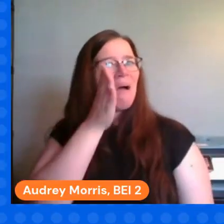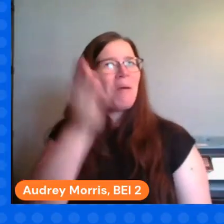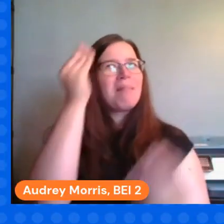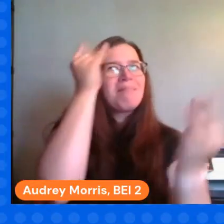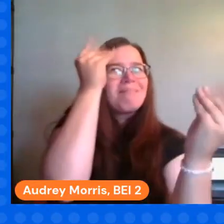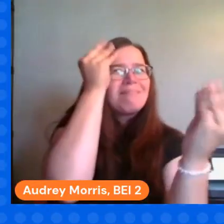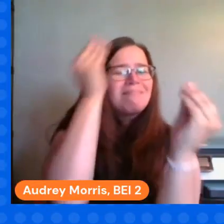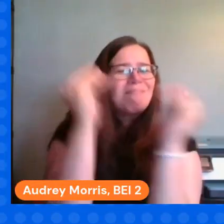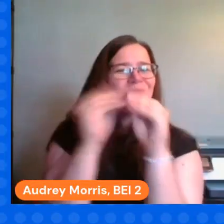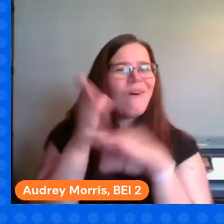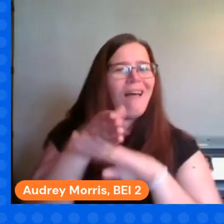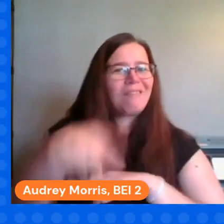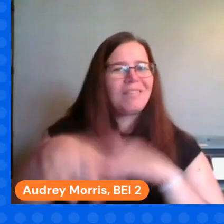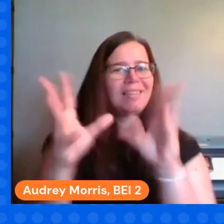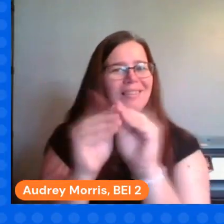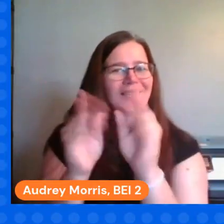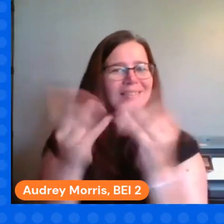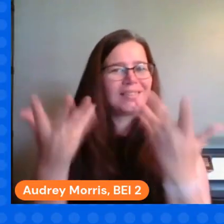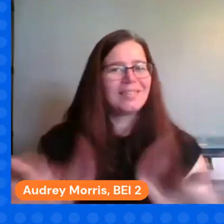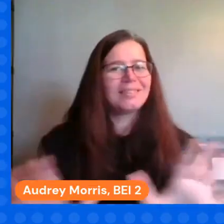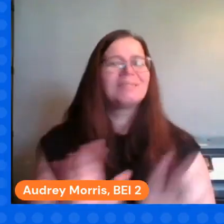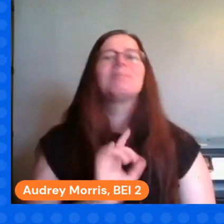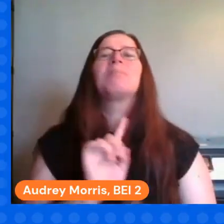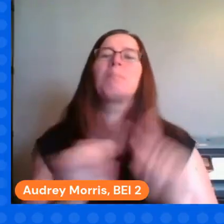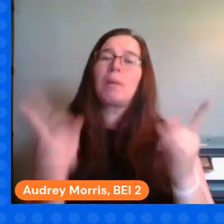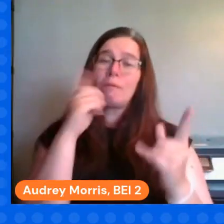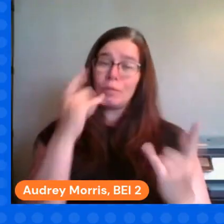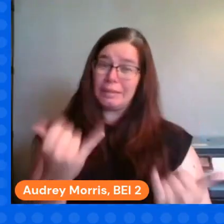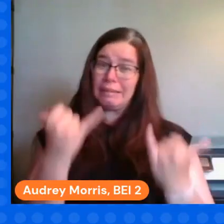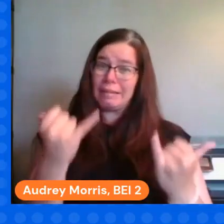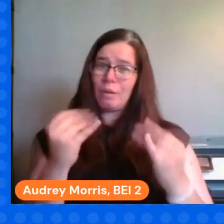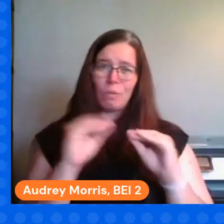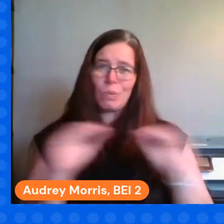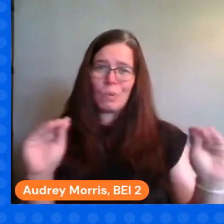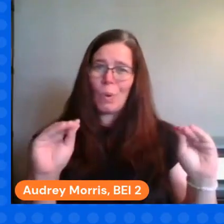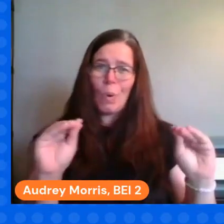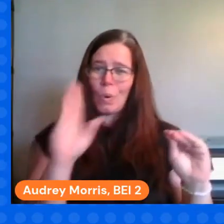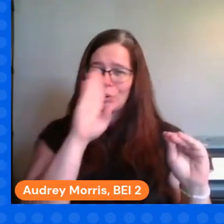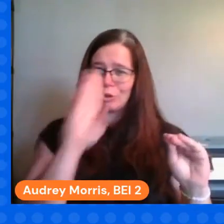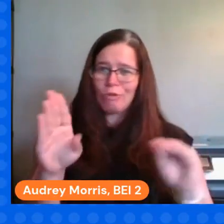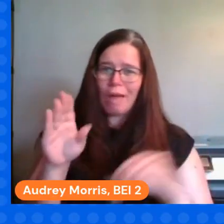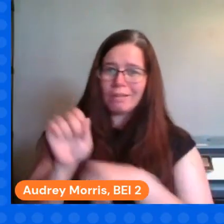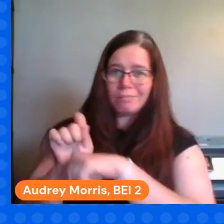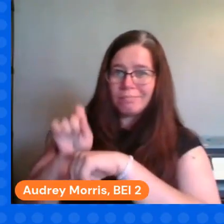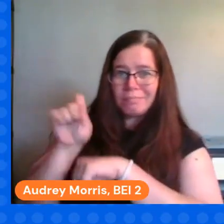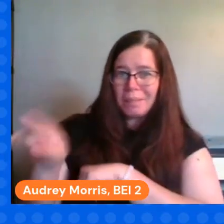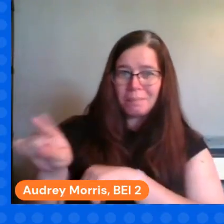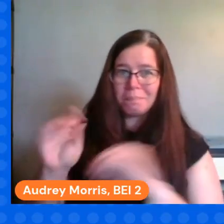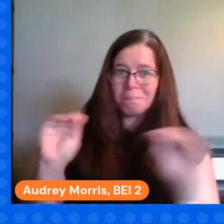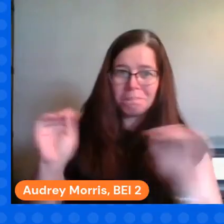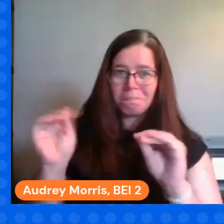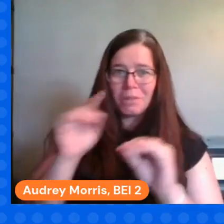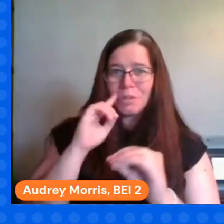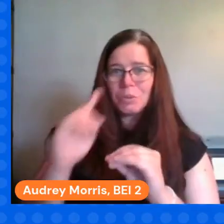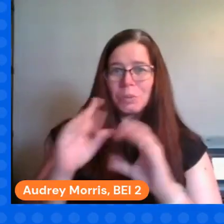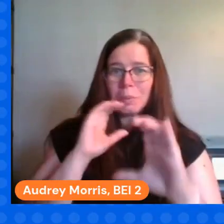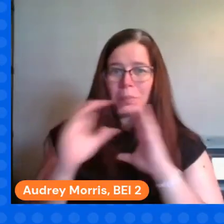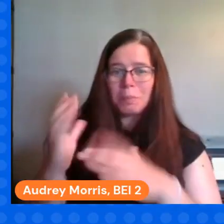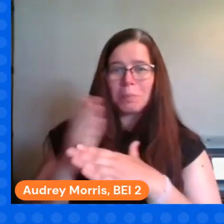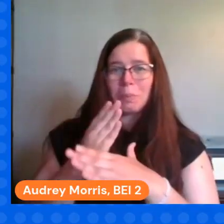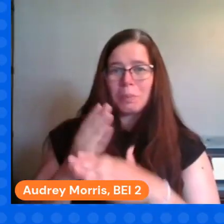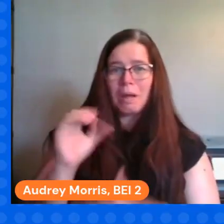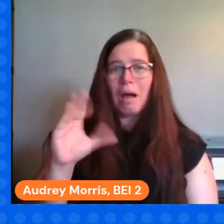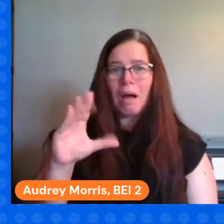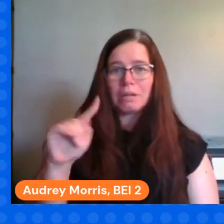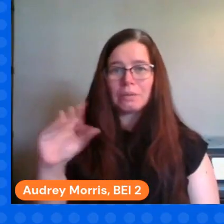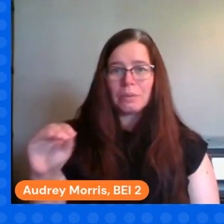this session. As of right now, there's no direct way, like Beam or with extensions, to communicate between OctoStudio and Scratch. But